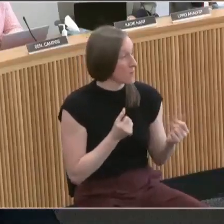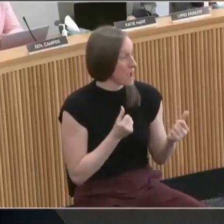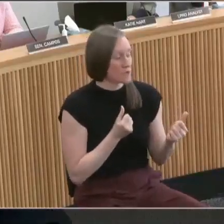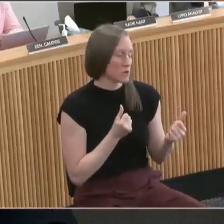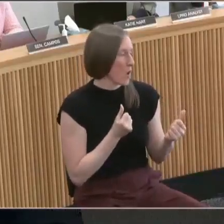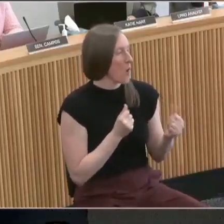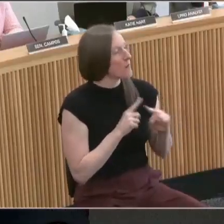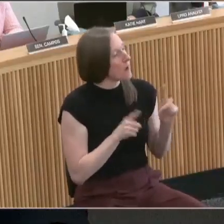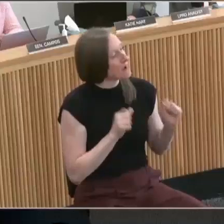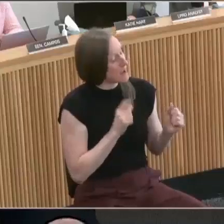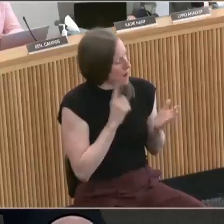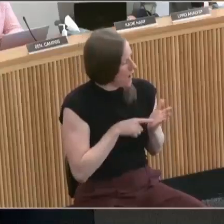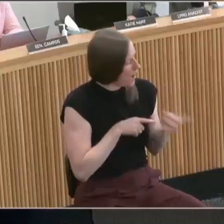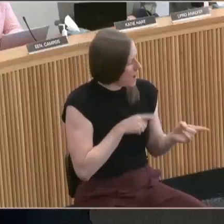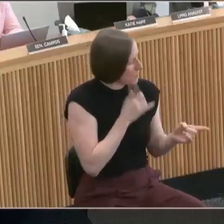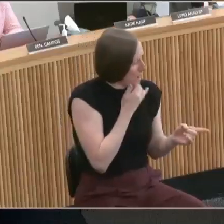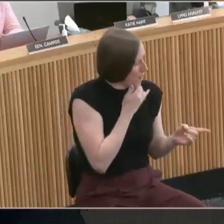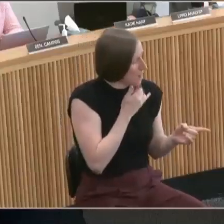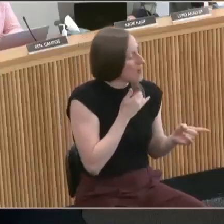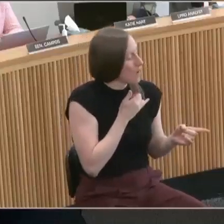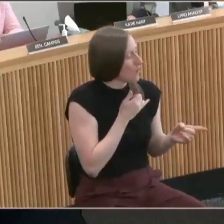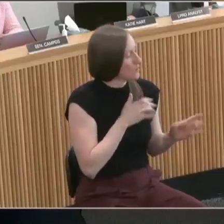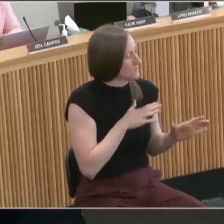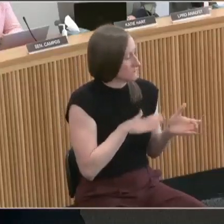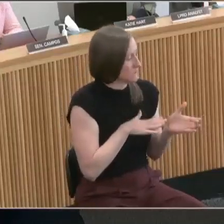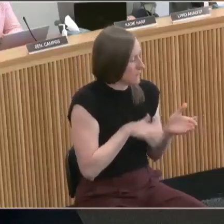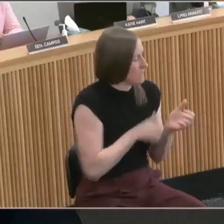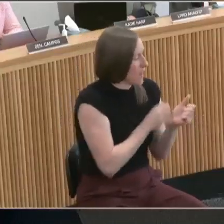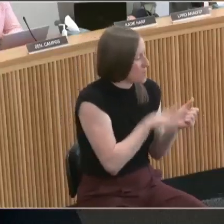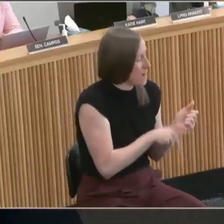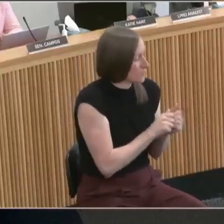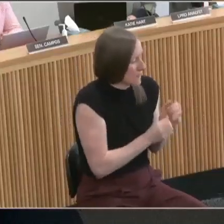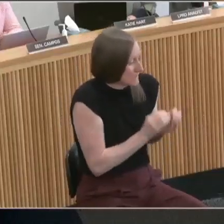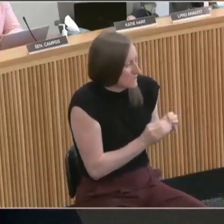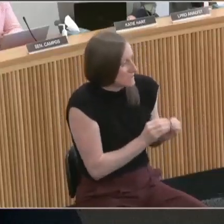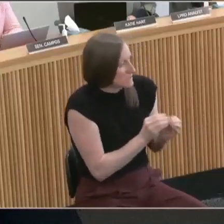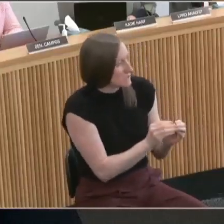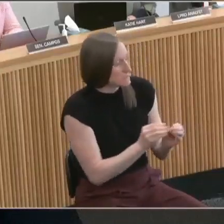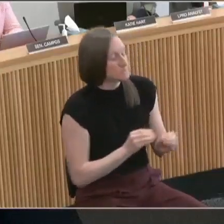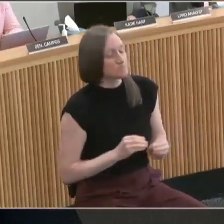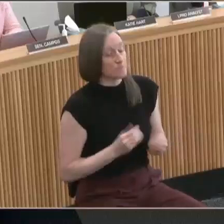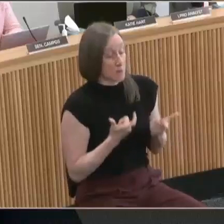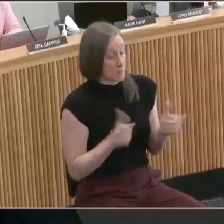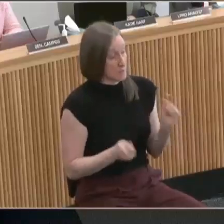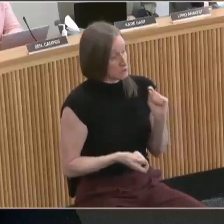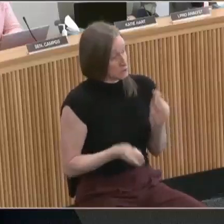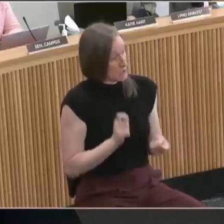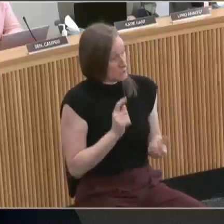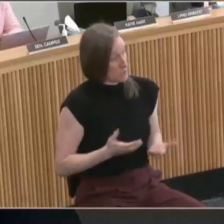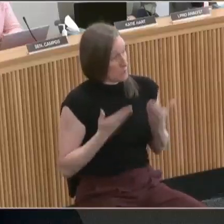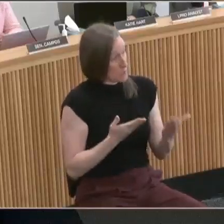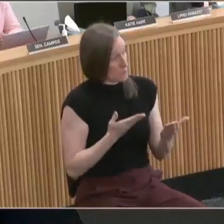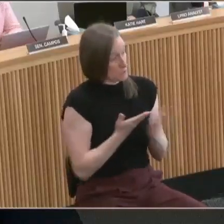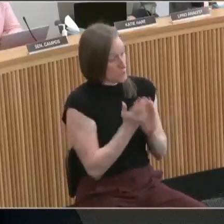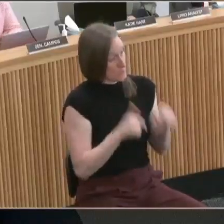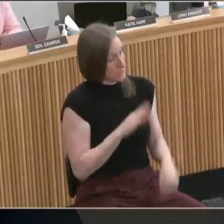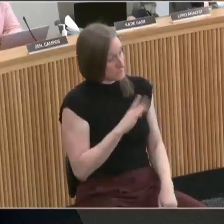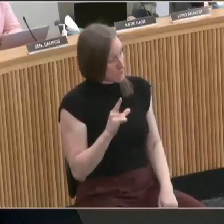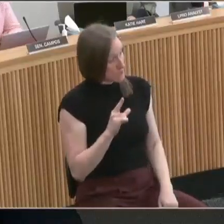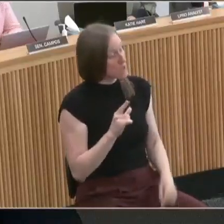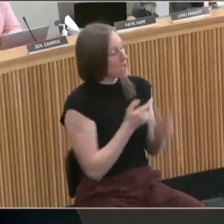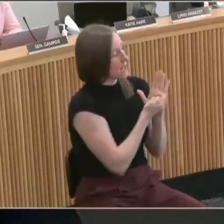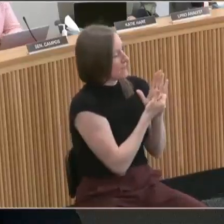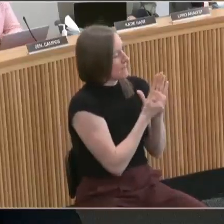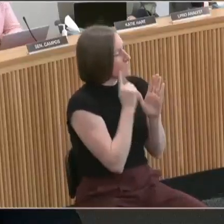recognize missteps and take action to remedy unintended consequences. The largest change proposed by this bill is the elimination